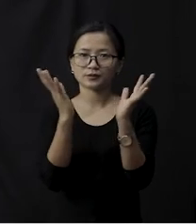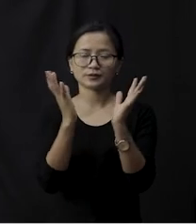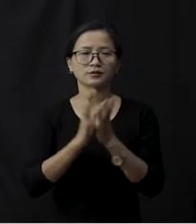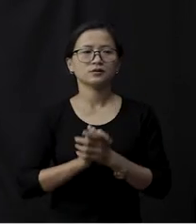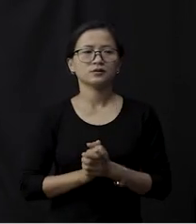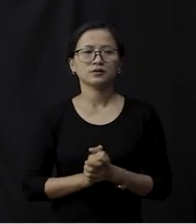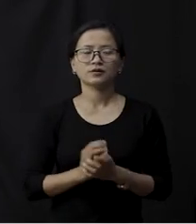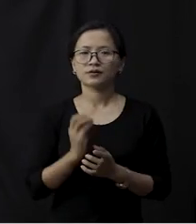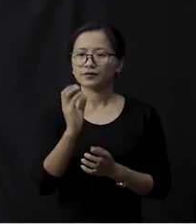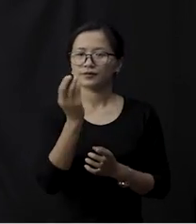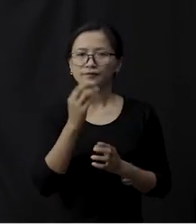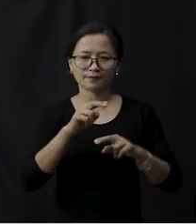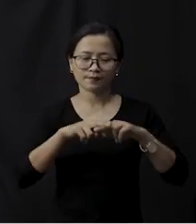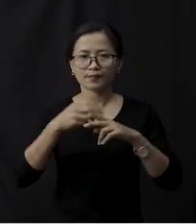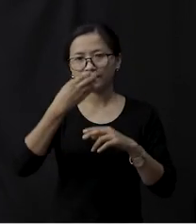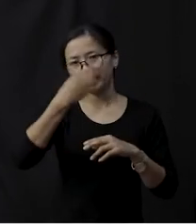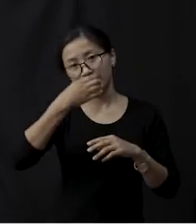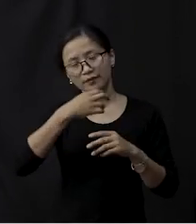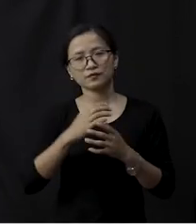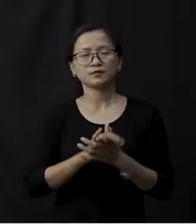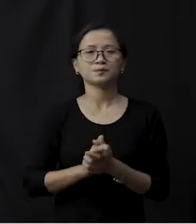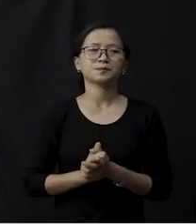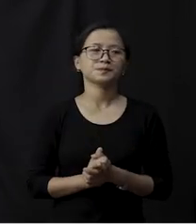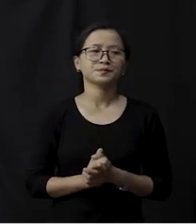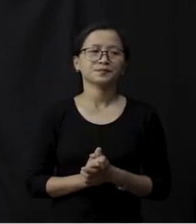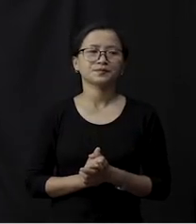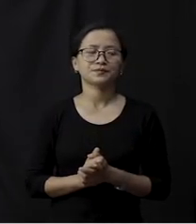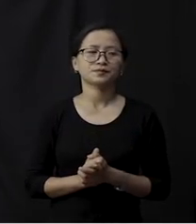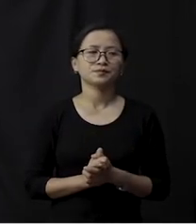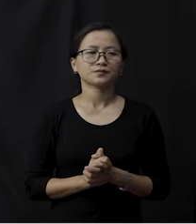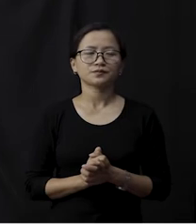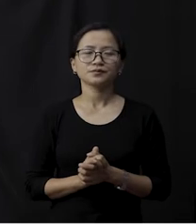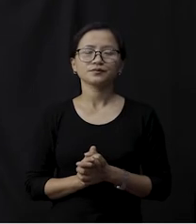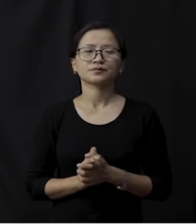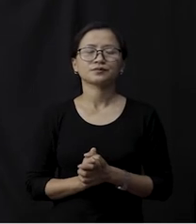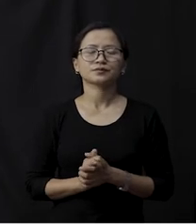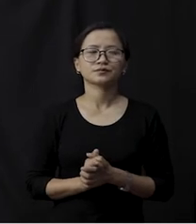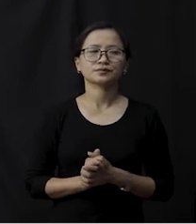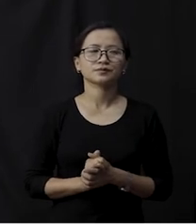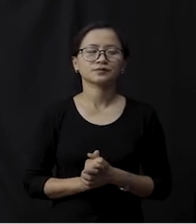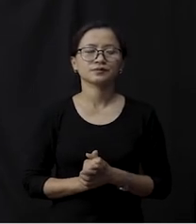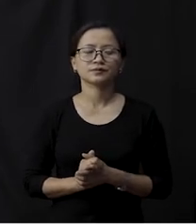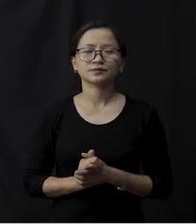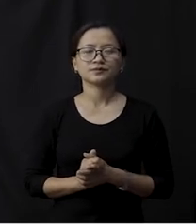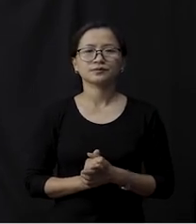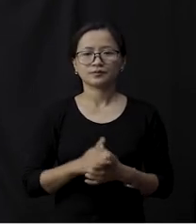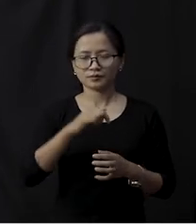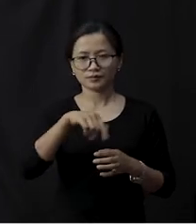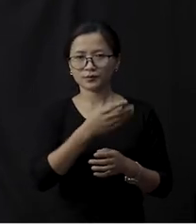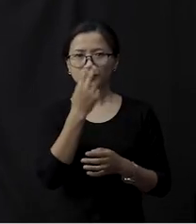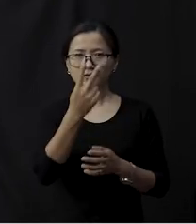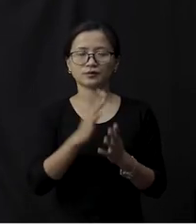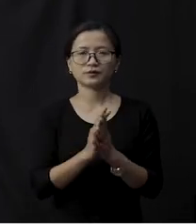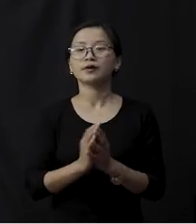see, students, fruits here, okay? So, students, this is a plant,